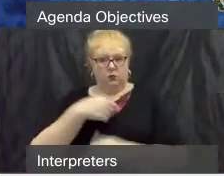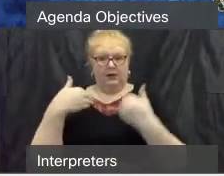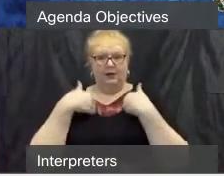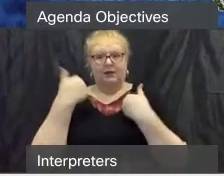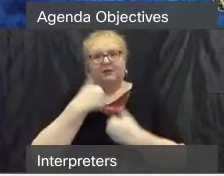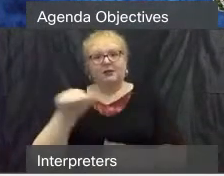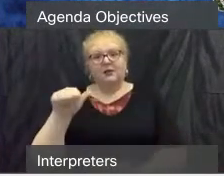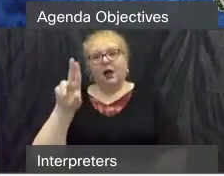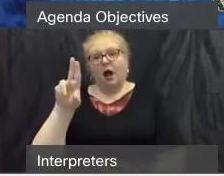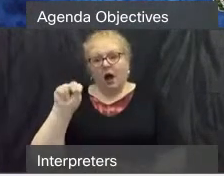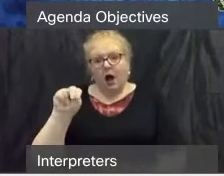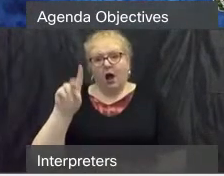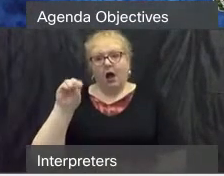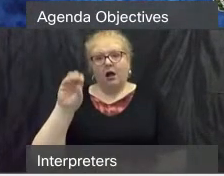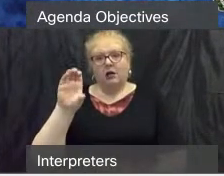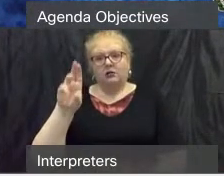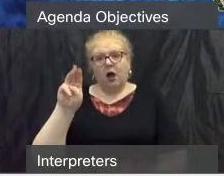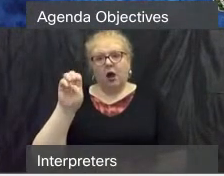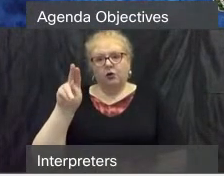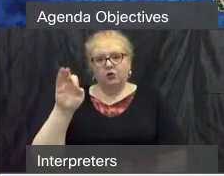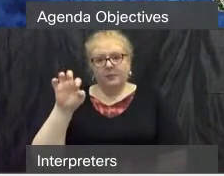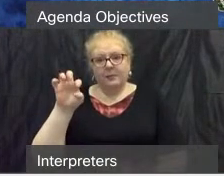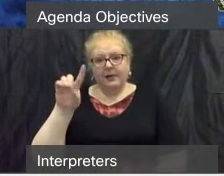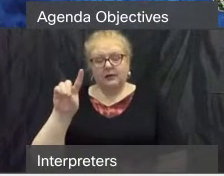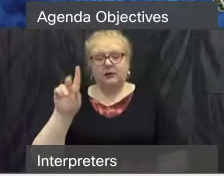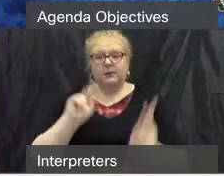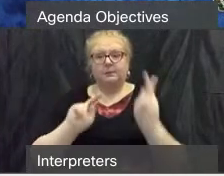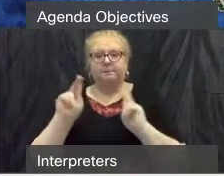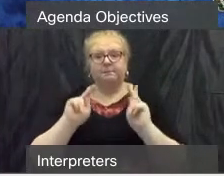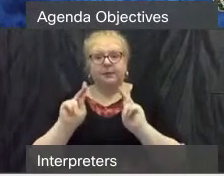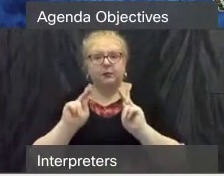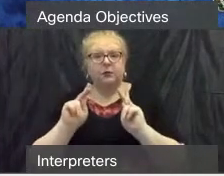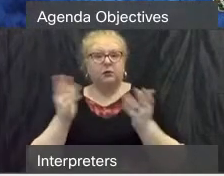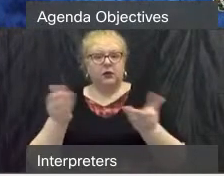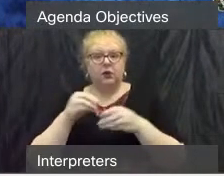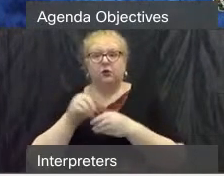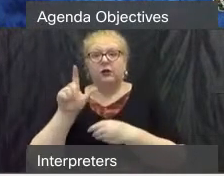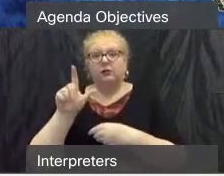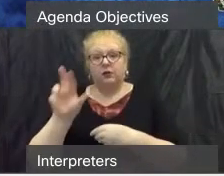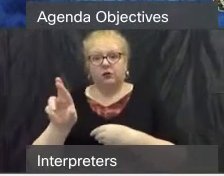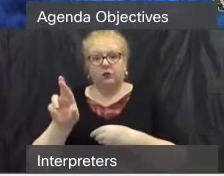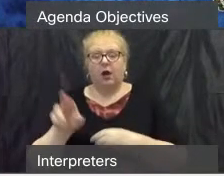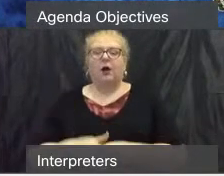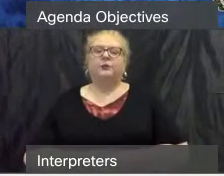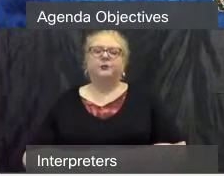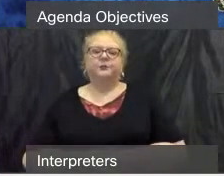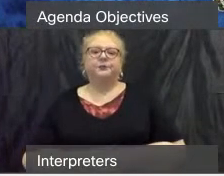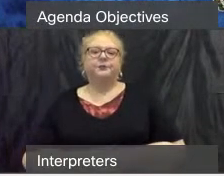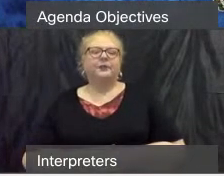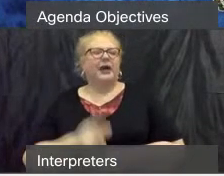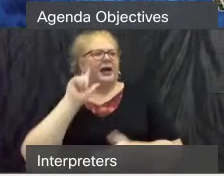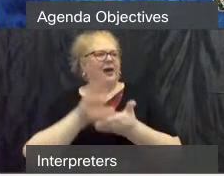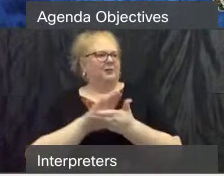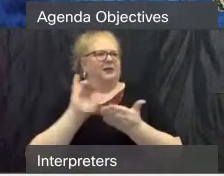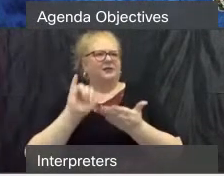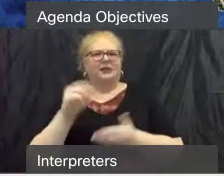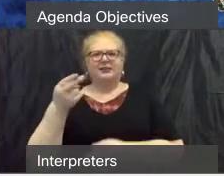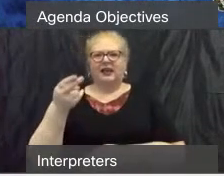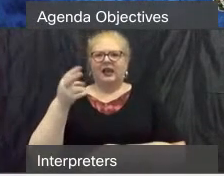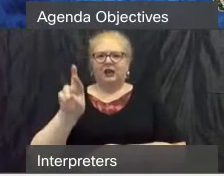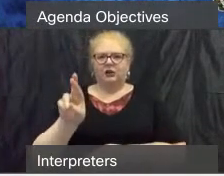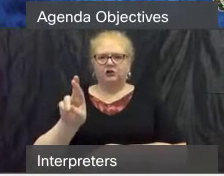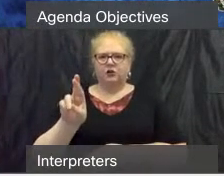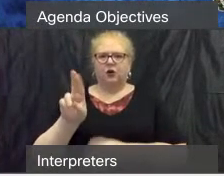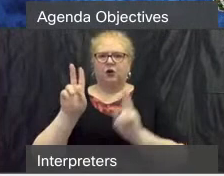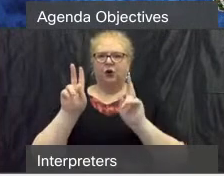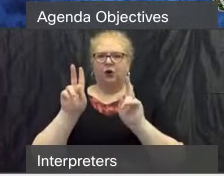I believe we should have a representative from HR here. I do know that we go through to make sure they're eligible for hire